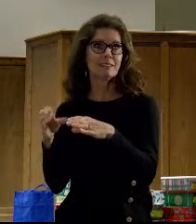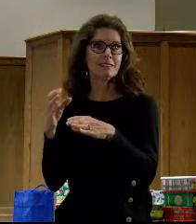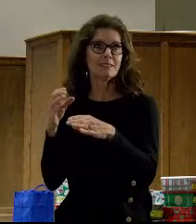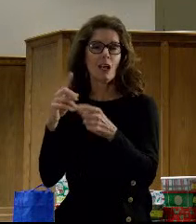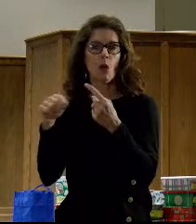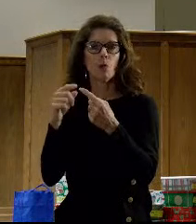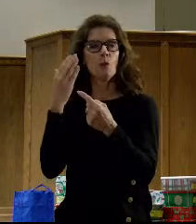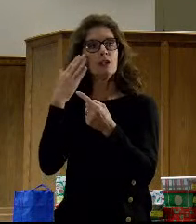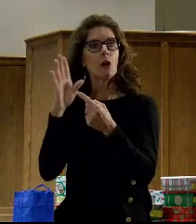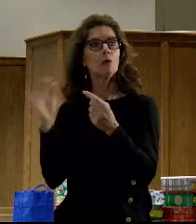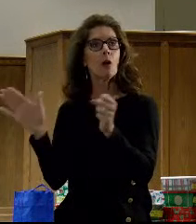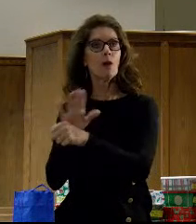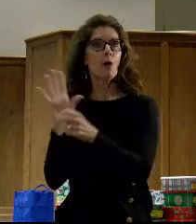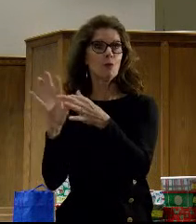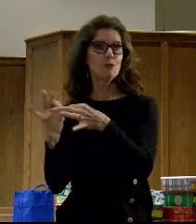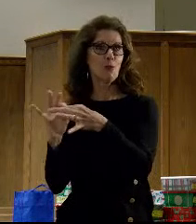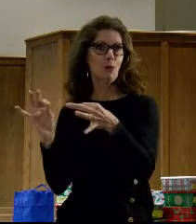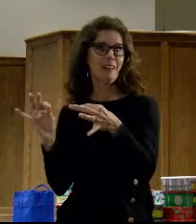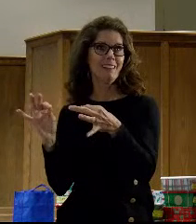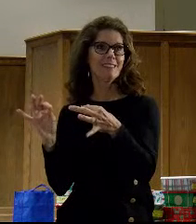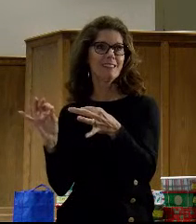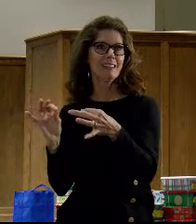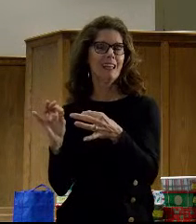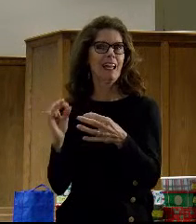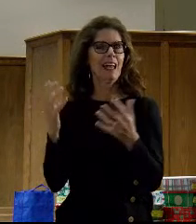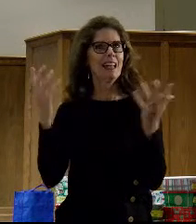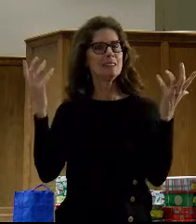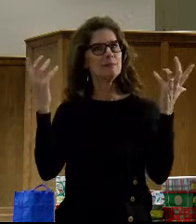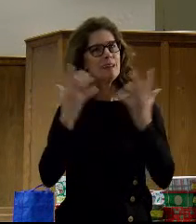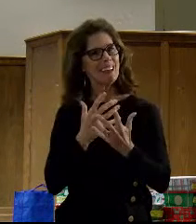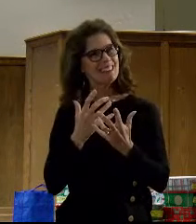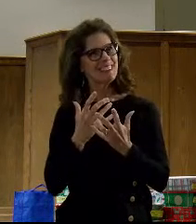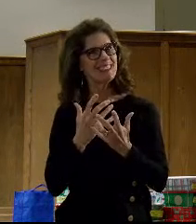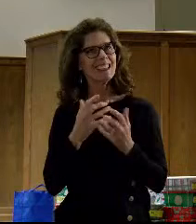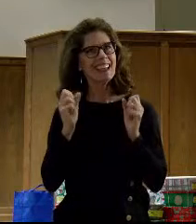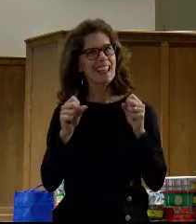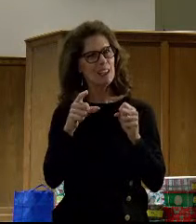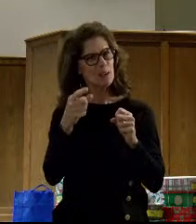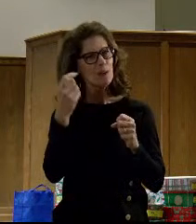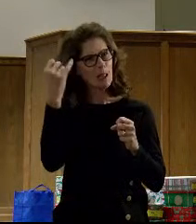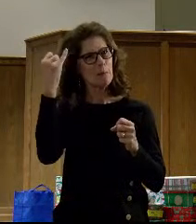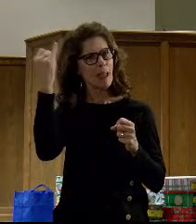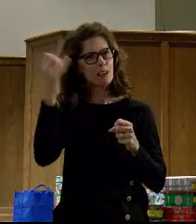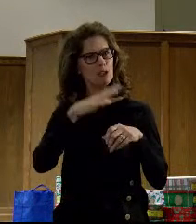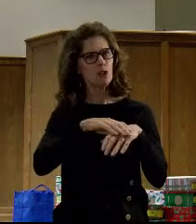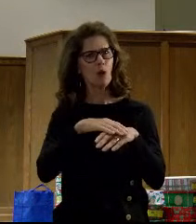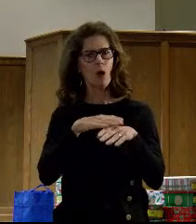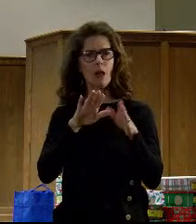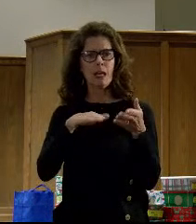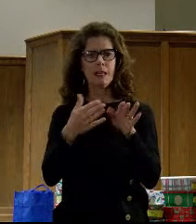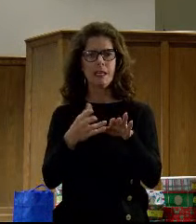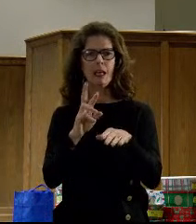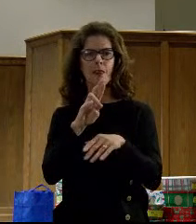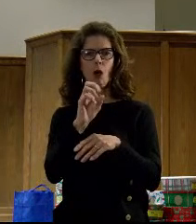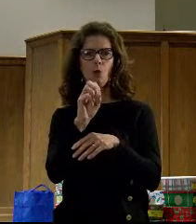the benefit of the doubt. This is amazing. Like, can you imagine if you're on death row for a crime you didn't commit?